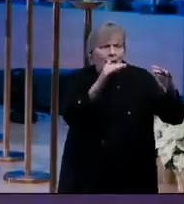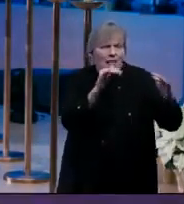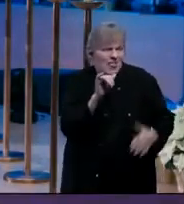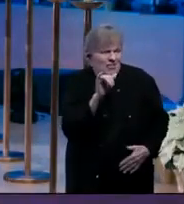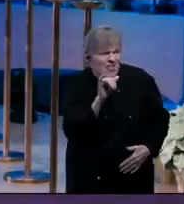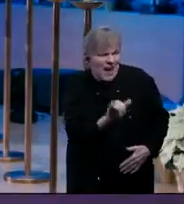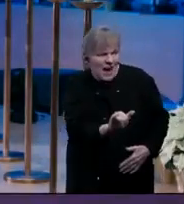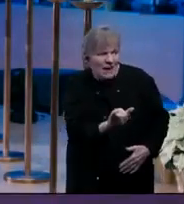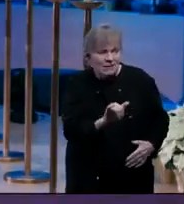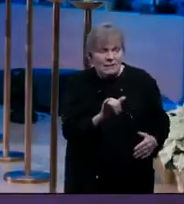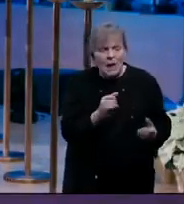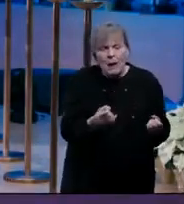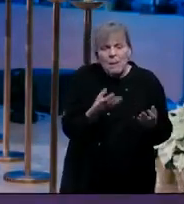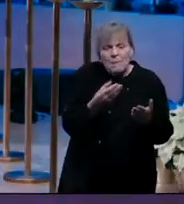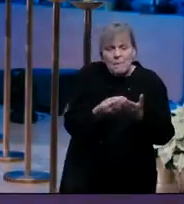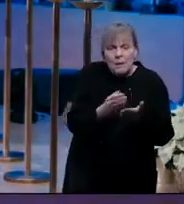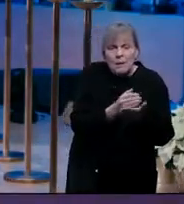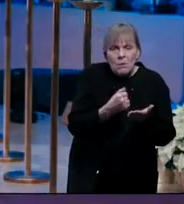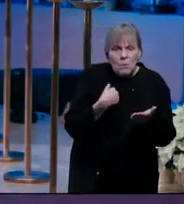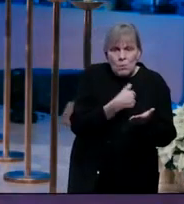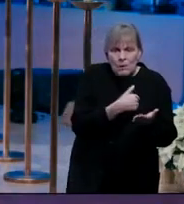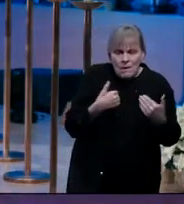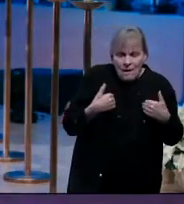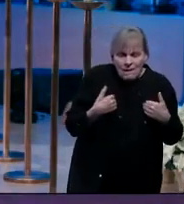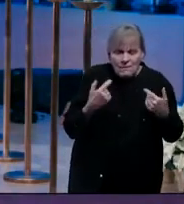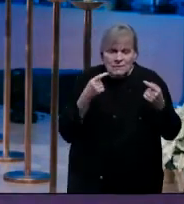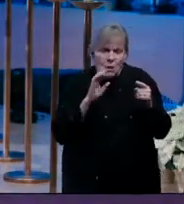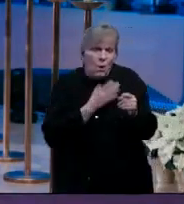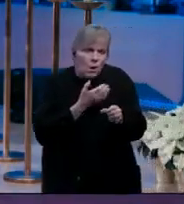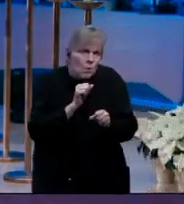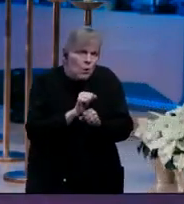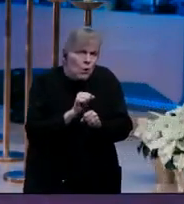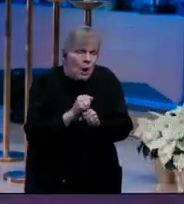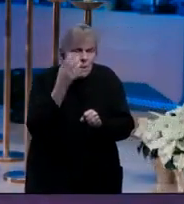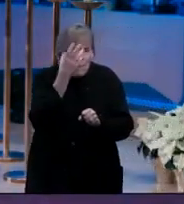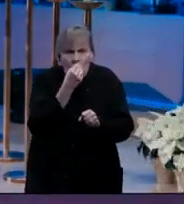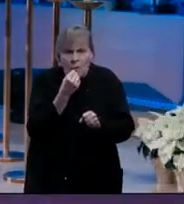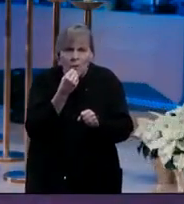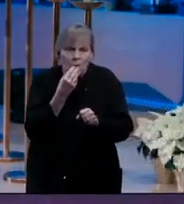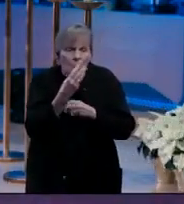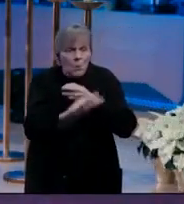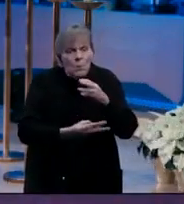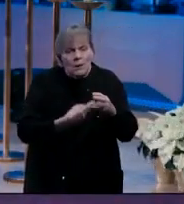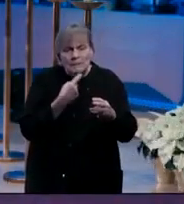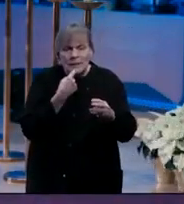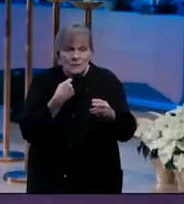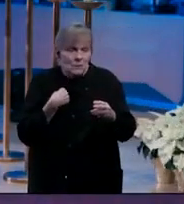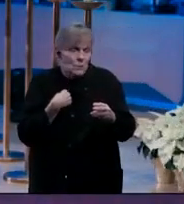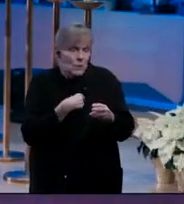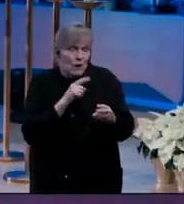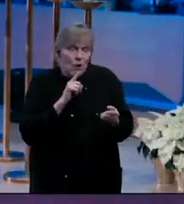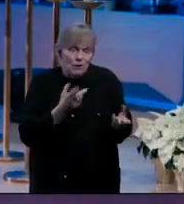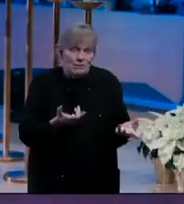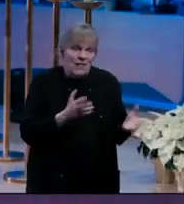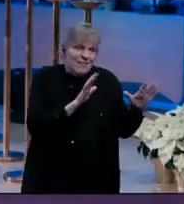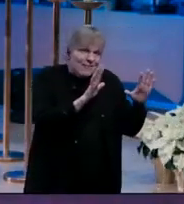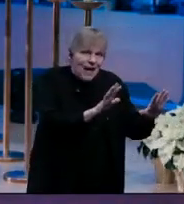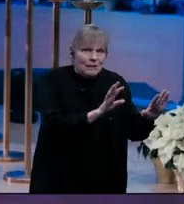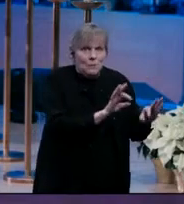we find it by what our bank account looks like or how successful our career is or how beautiful the world says that we